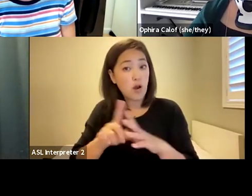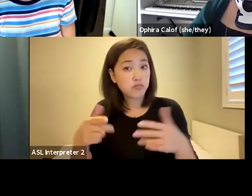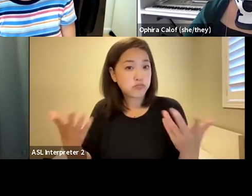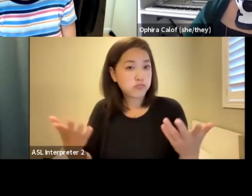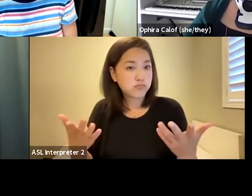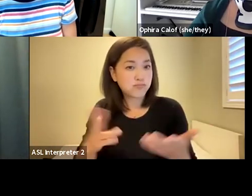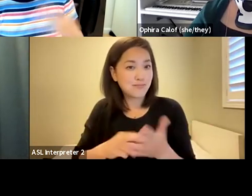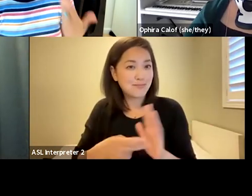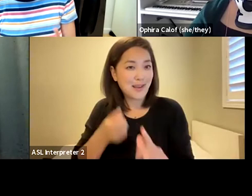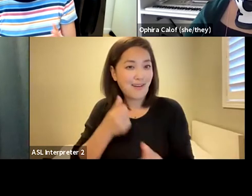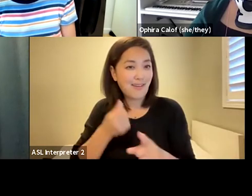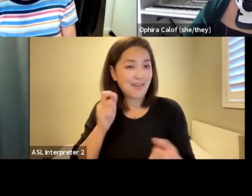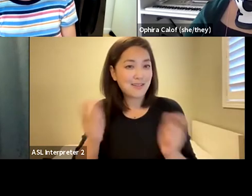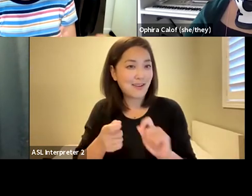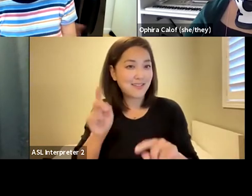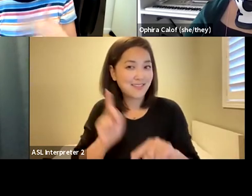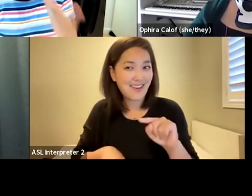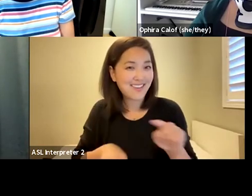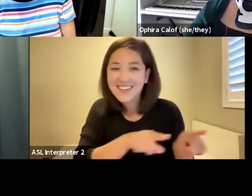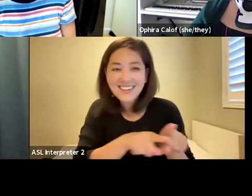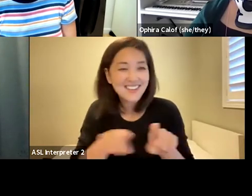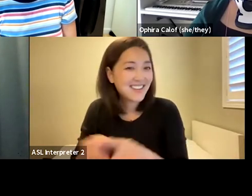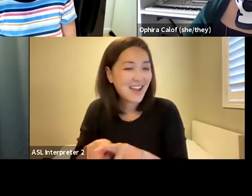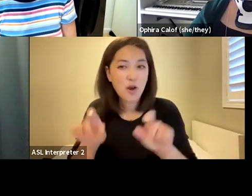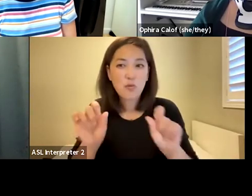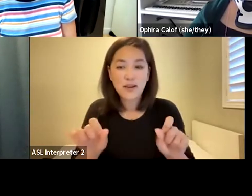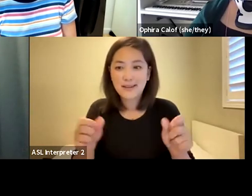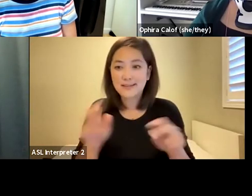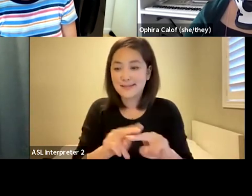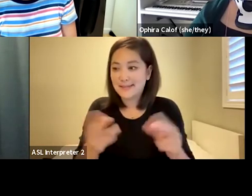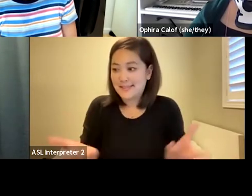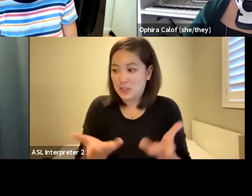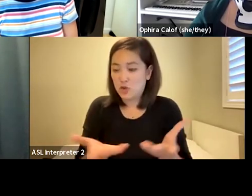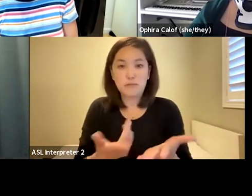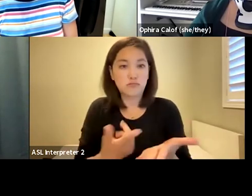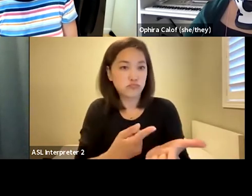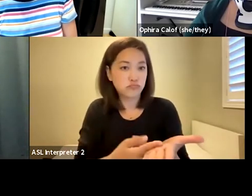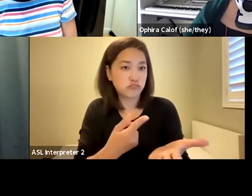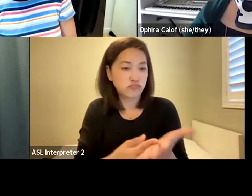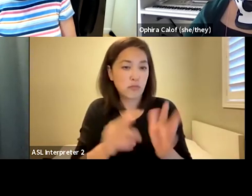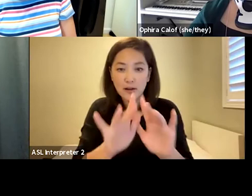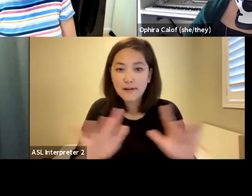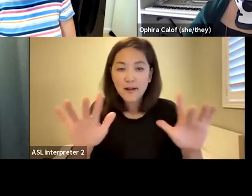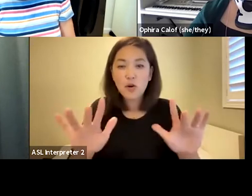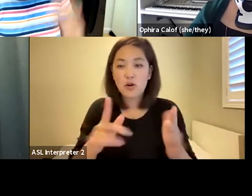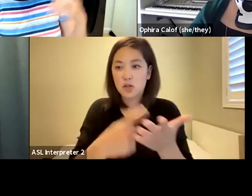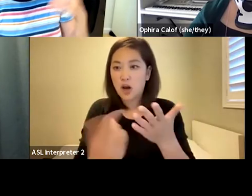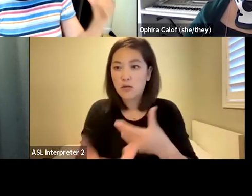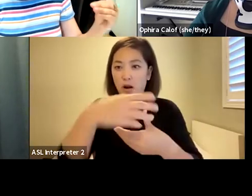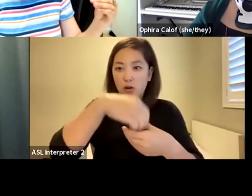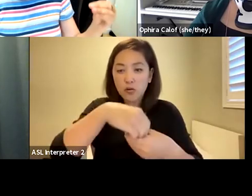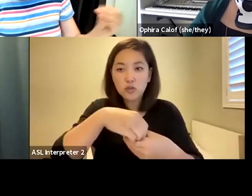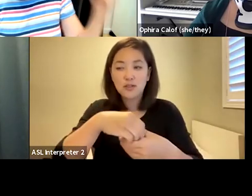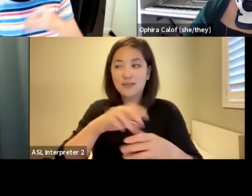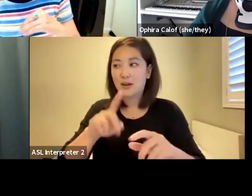affect change. Well, it's the same thing. We could sit here and talk about diversity and inclusion, but until the people who have had